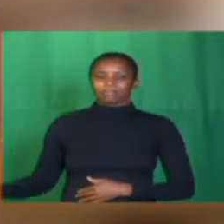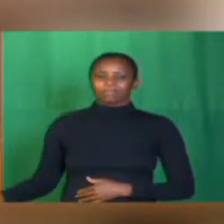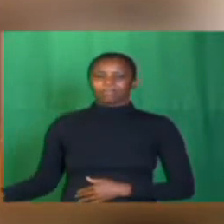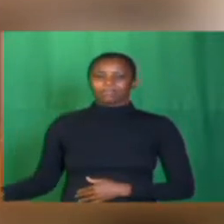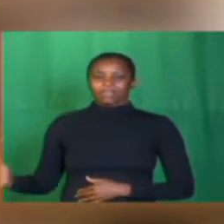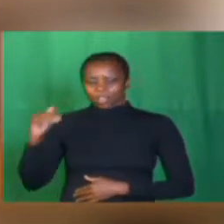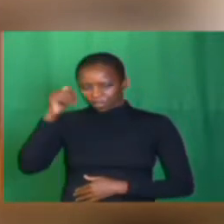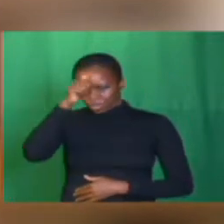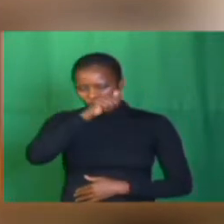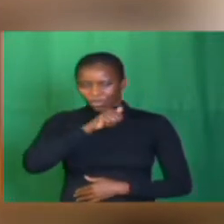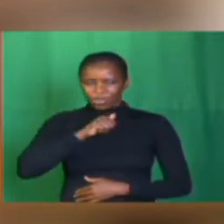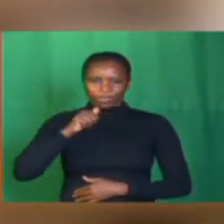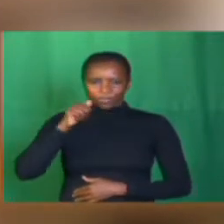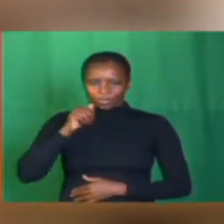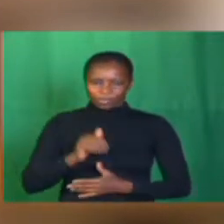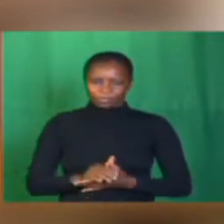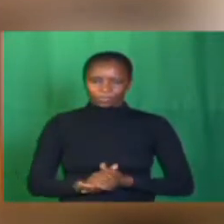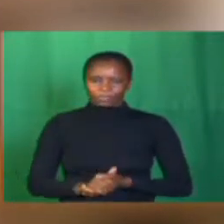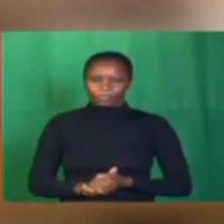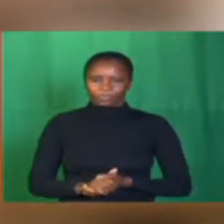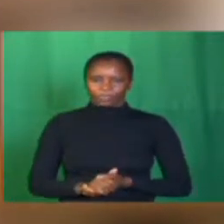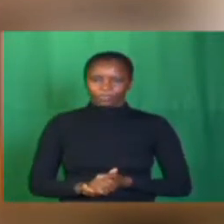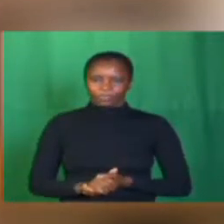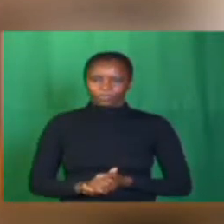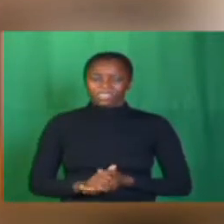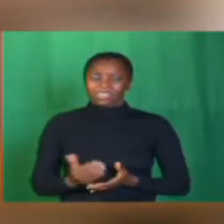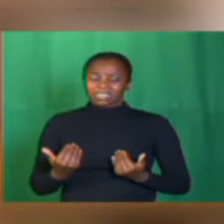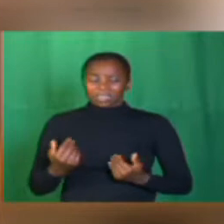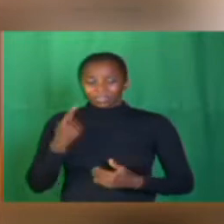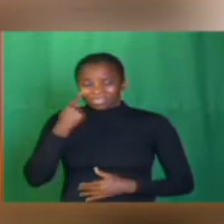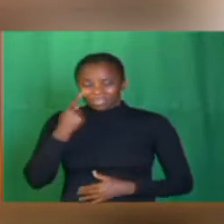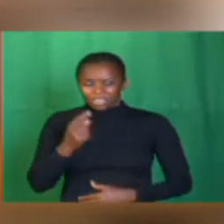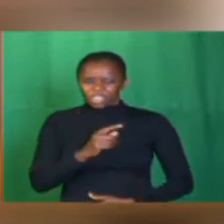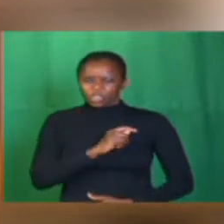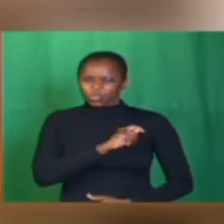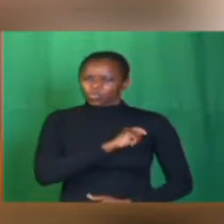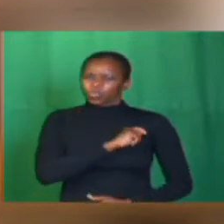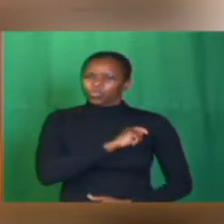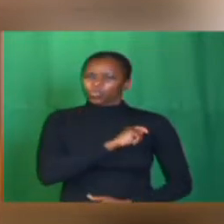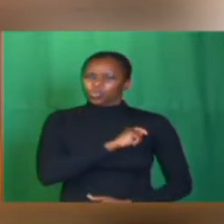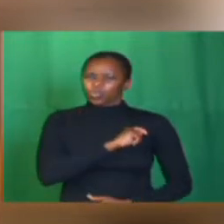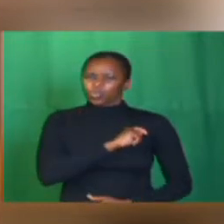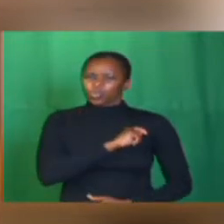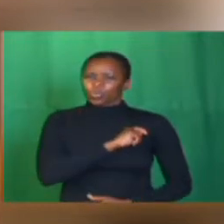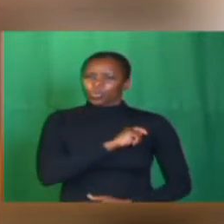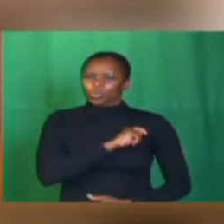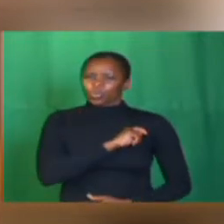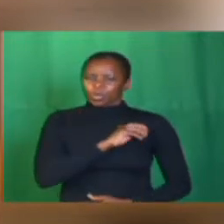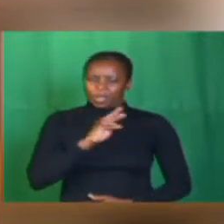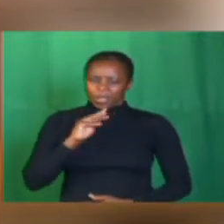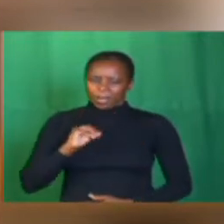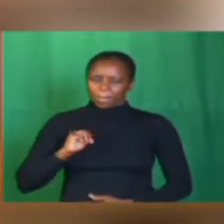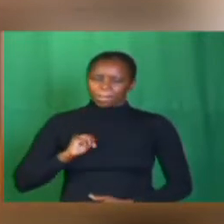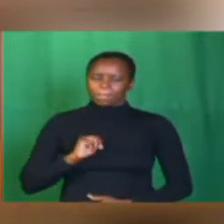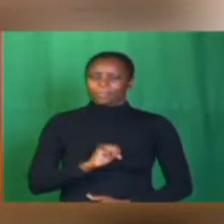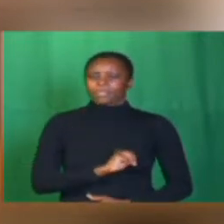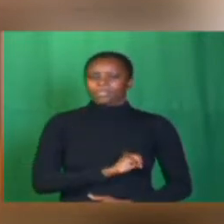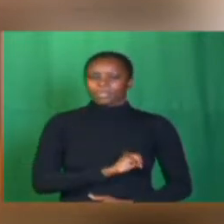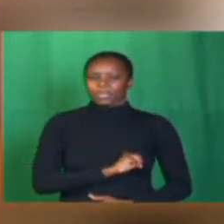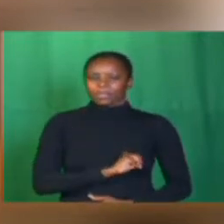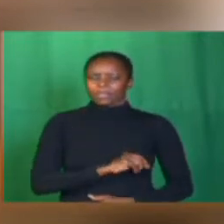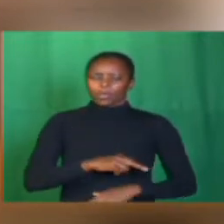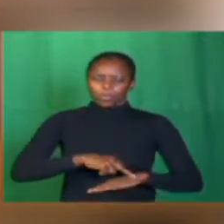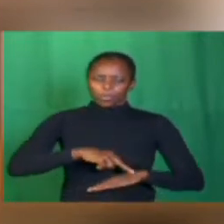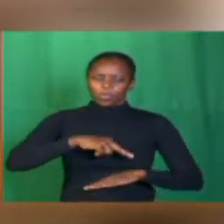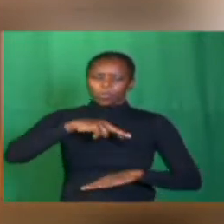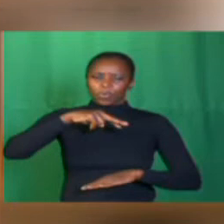God. So we learn that he is the true Messiah by the fact that he ascended to be seated at